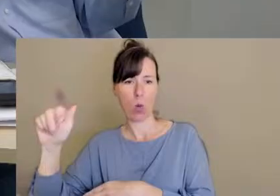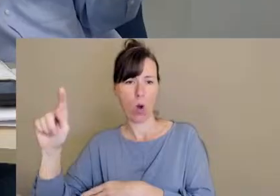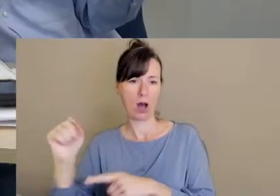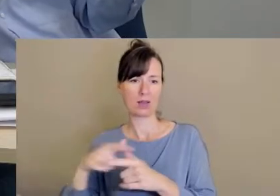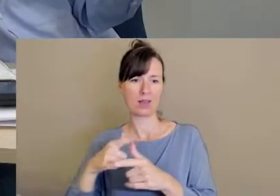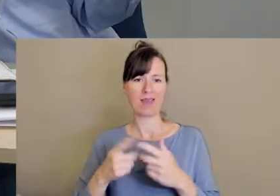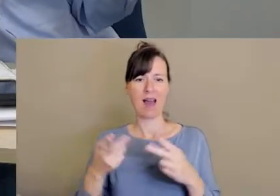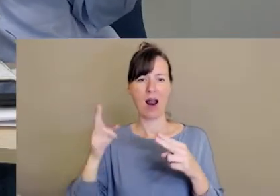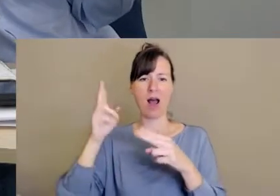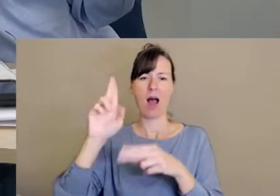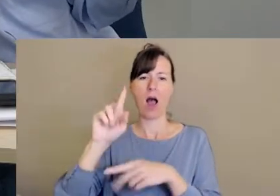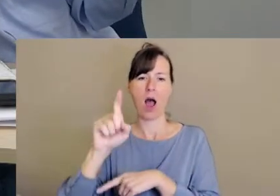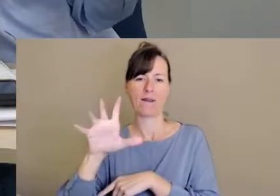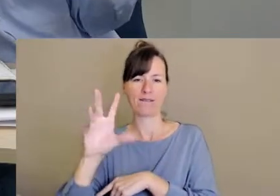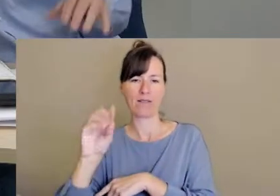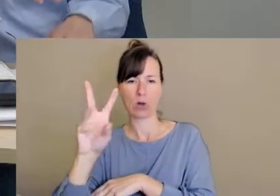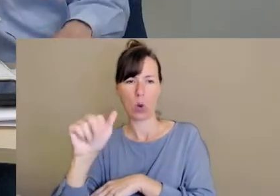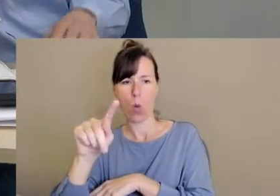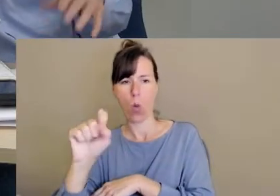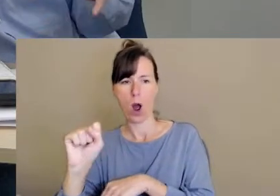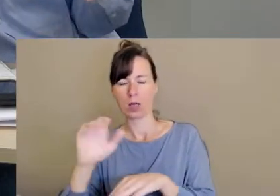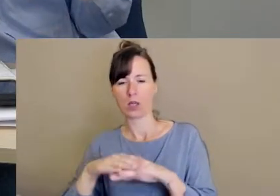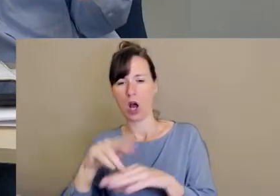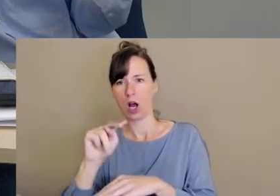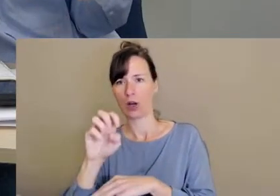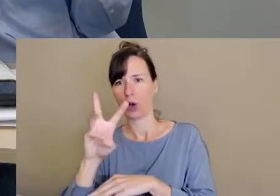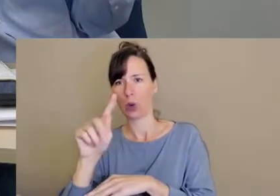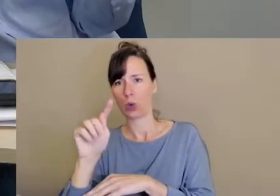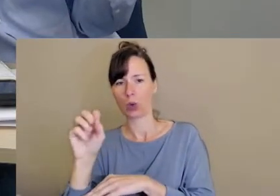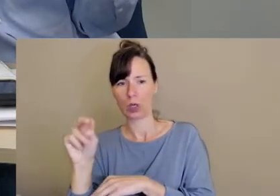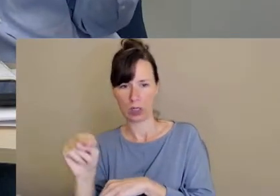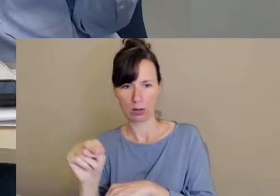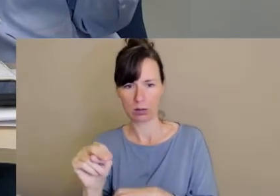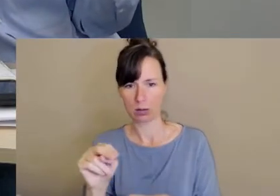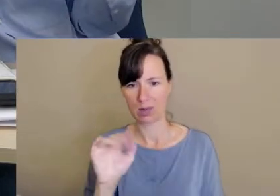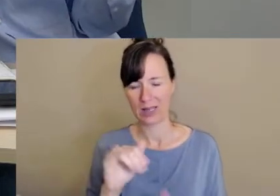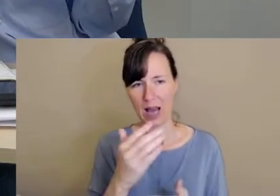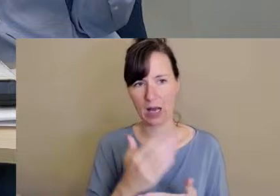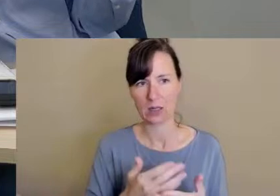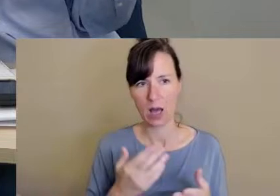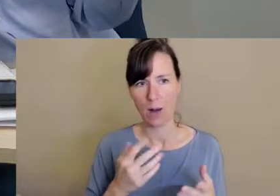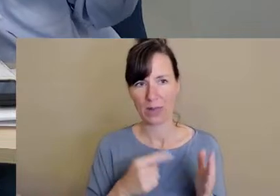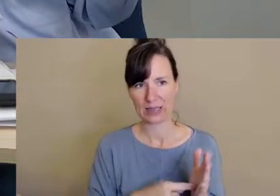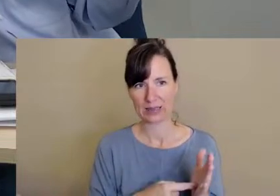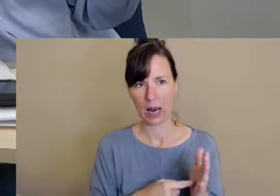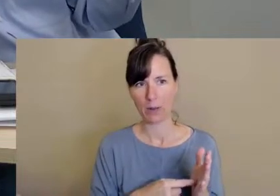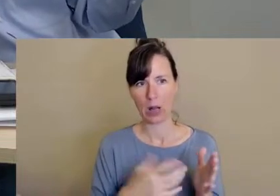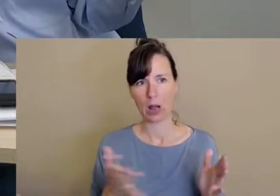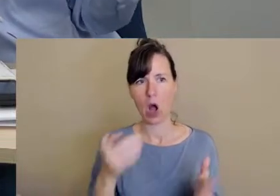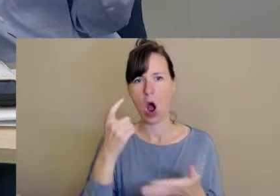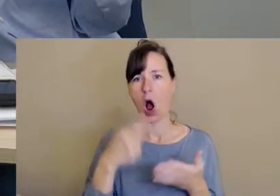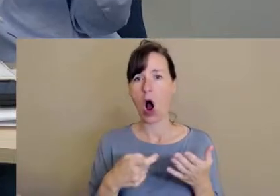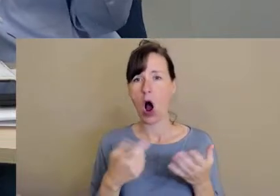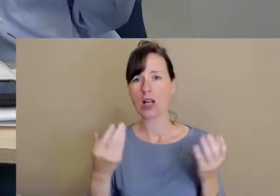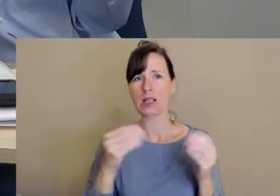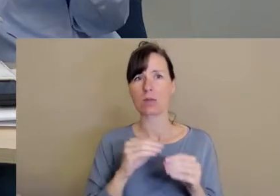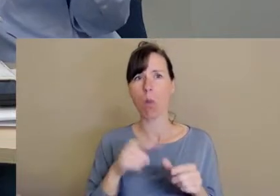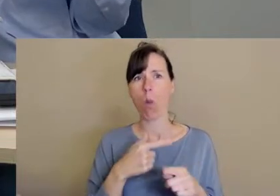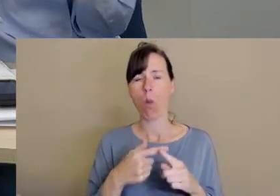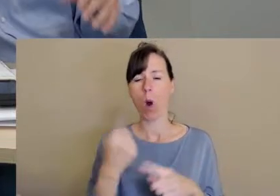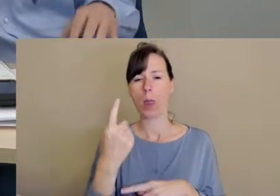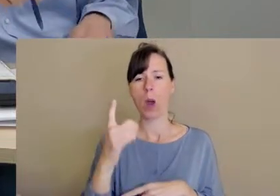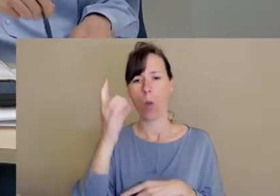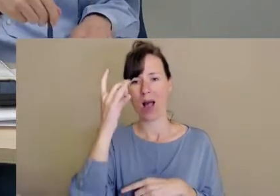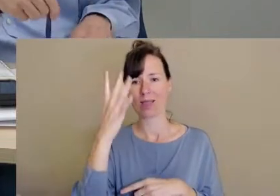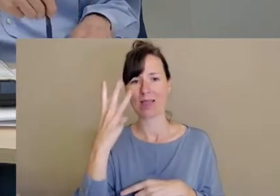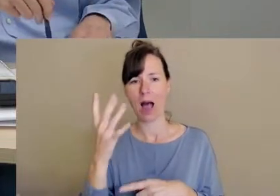So that's some examples, and there's various arms. The cost is going to be more than just one light, but we'll work